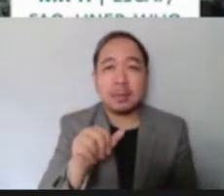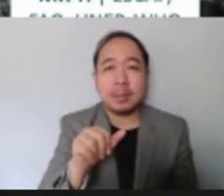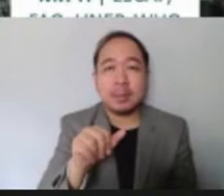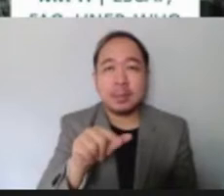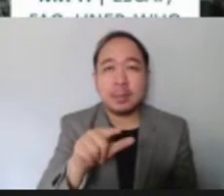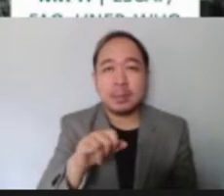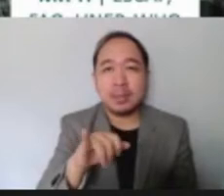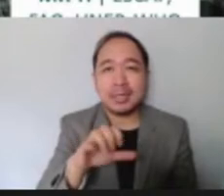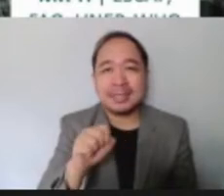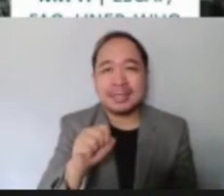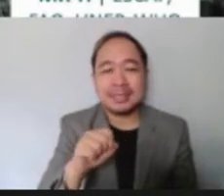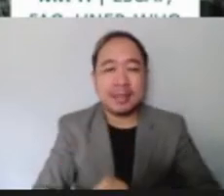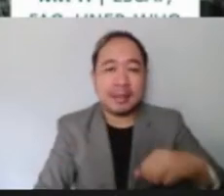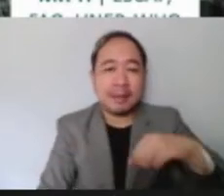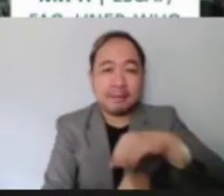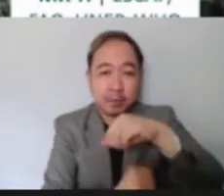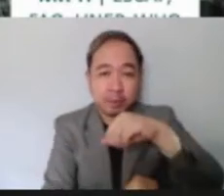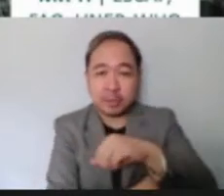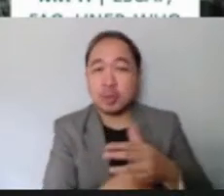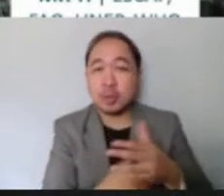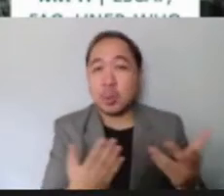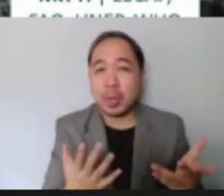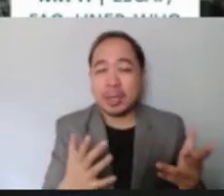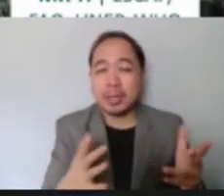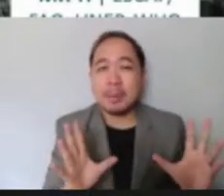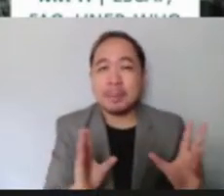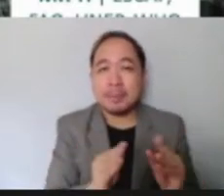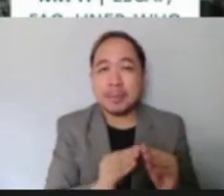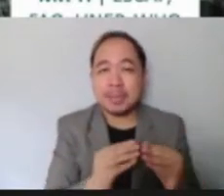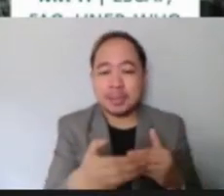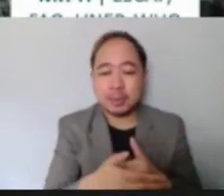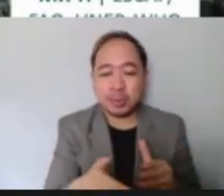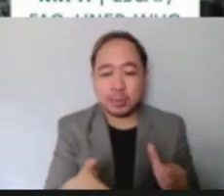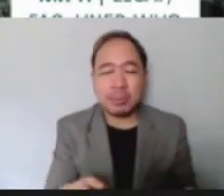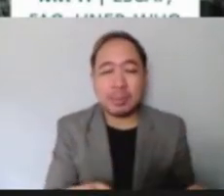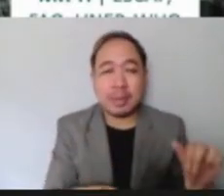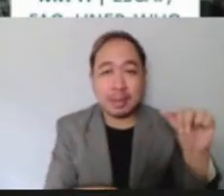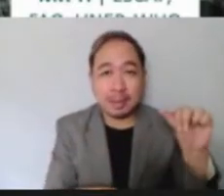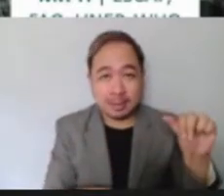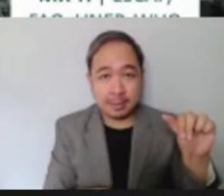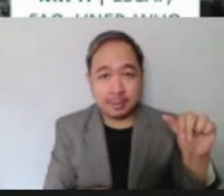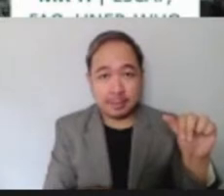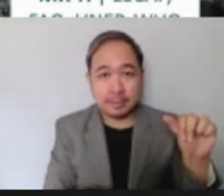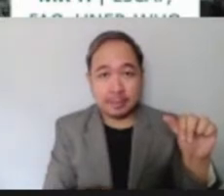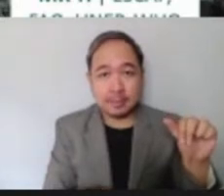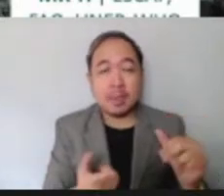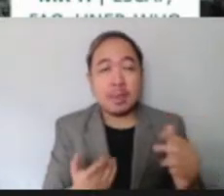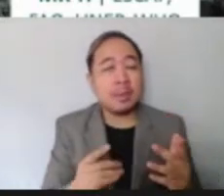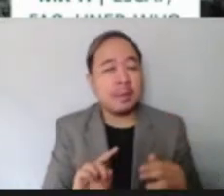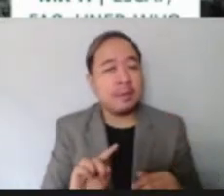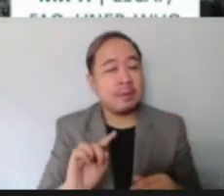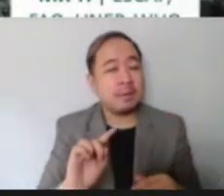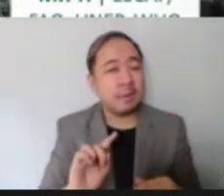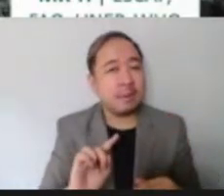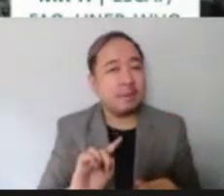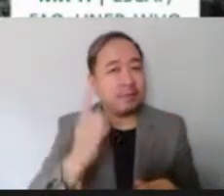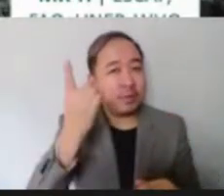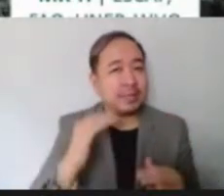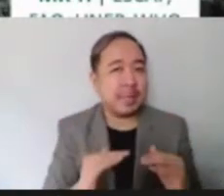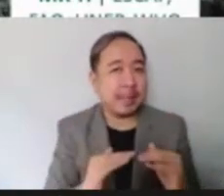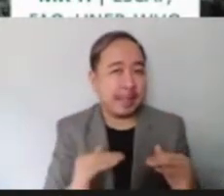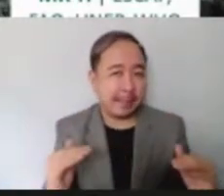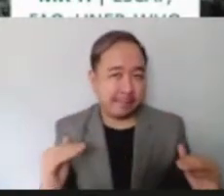take place in meeting room a meeting room a uh level of level one